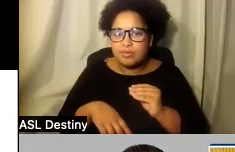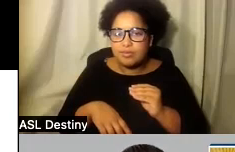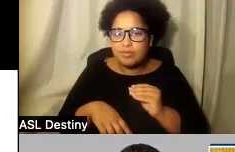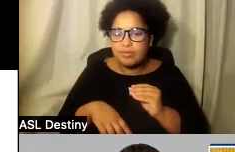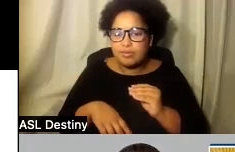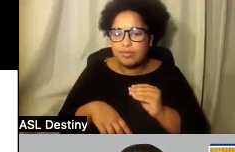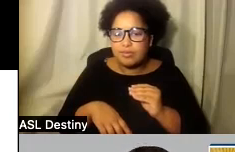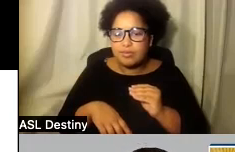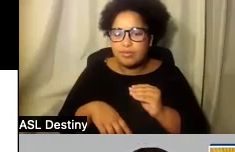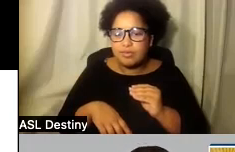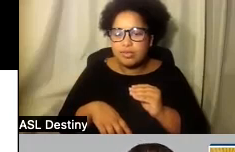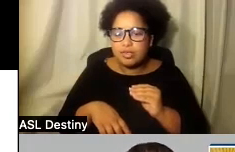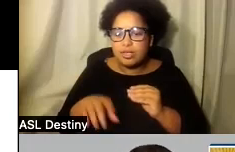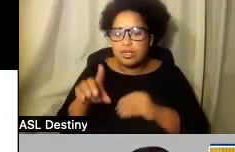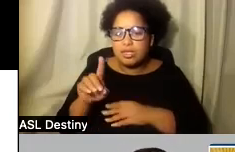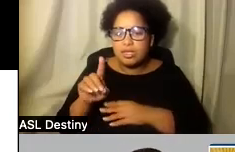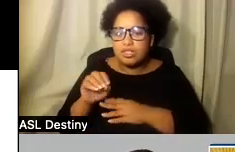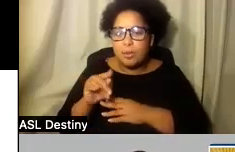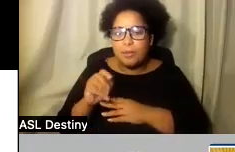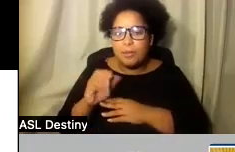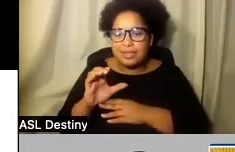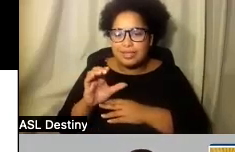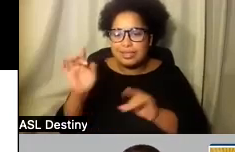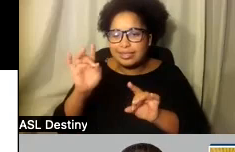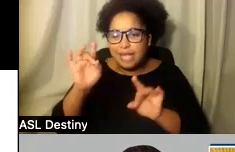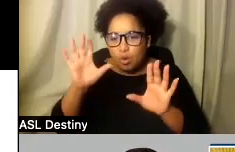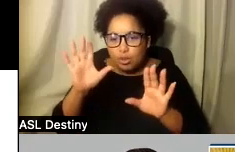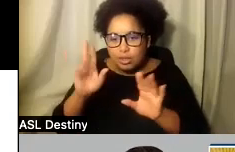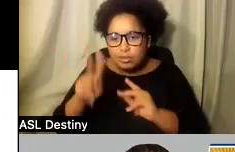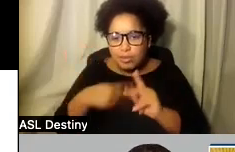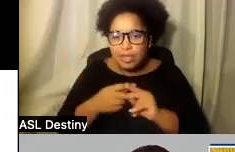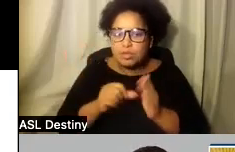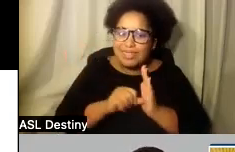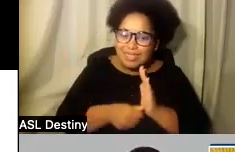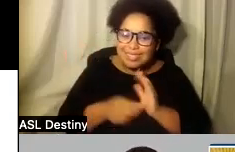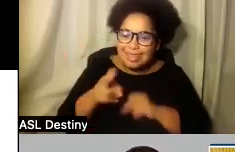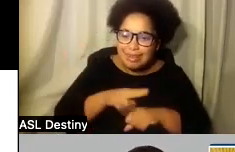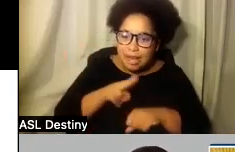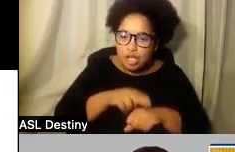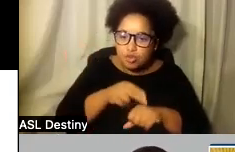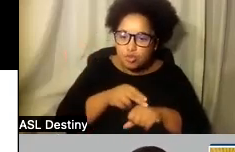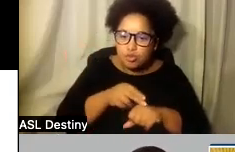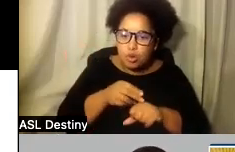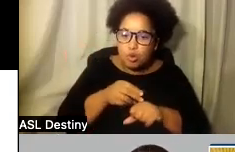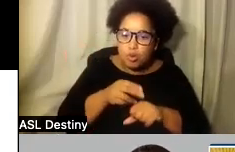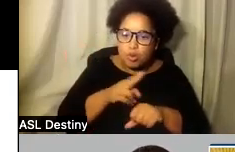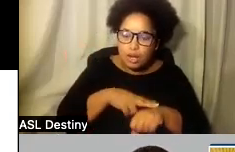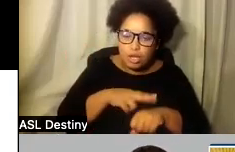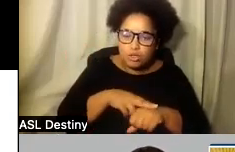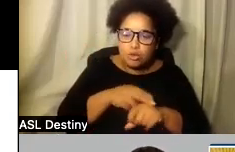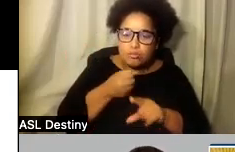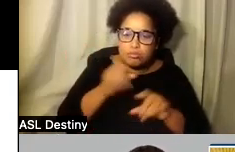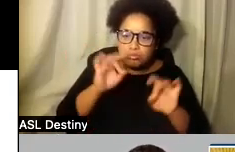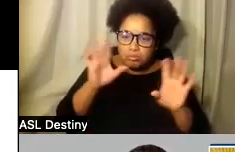a domestic terrorism type of event or something like that. That's not something that our